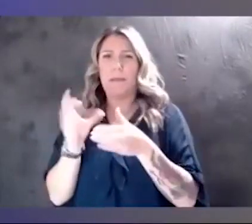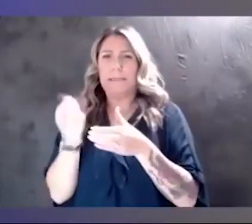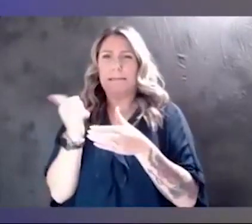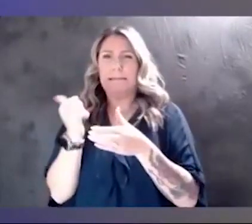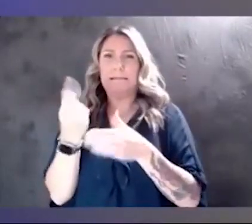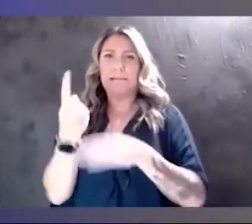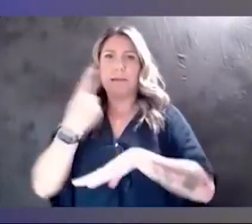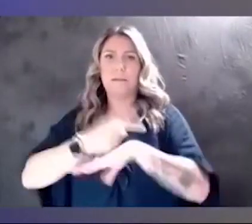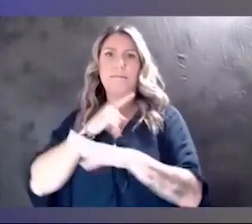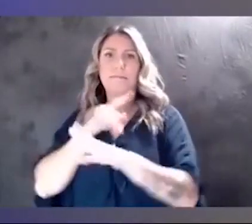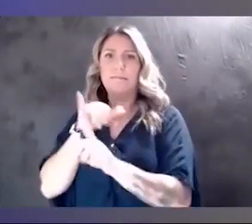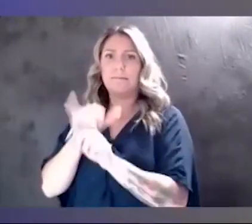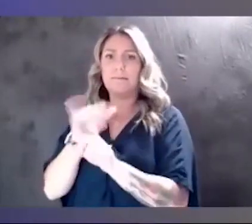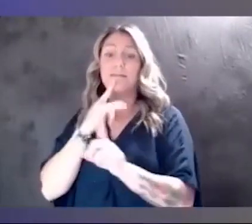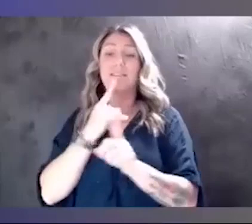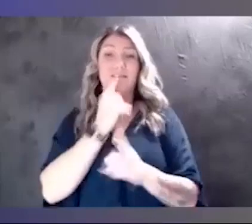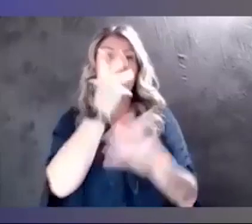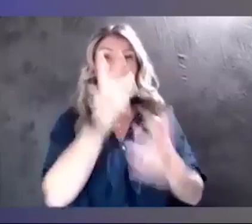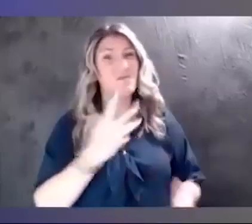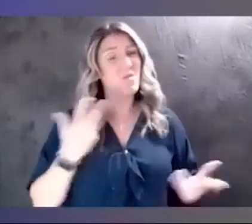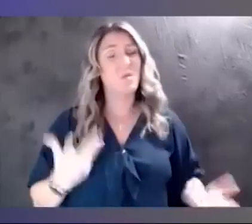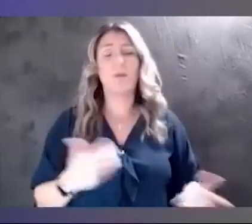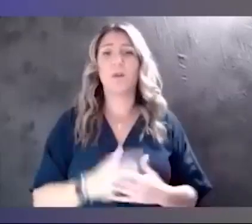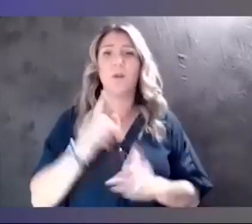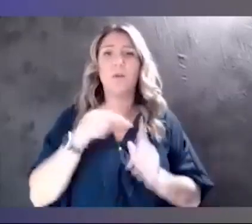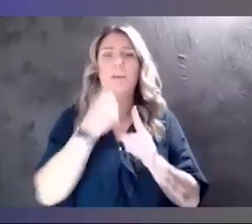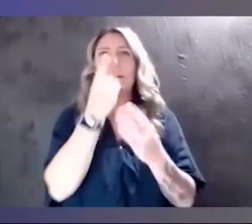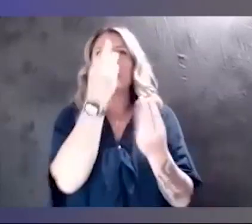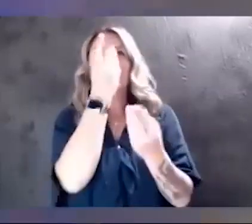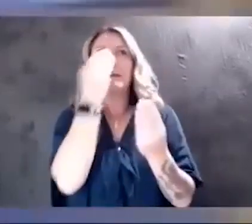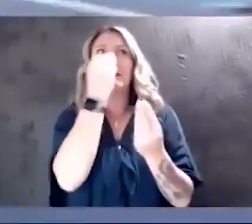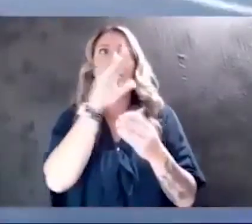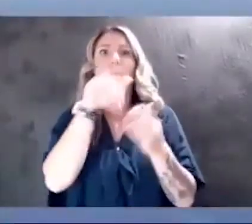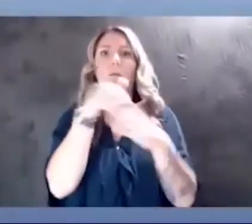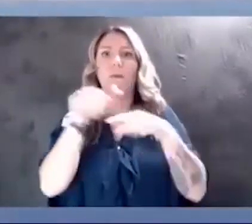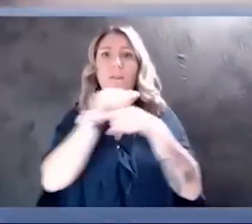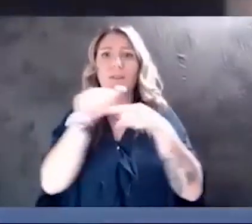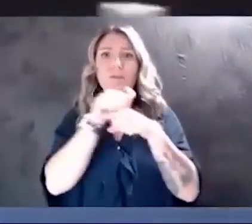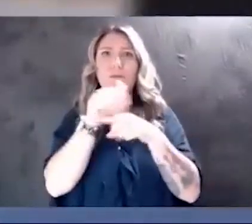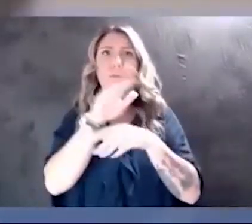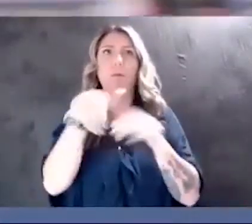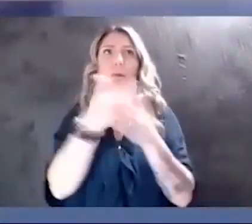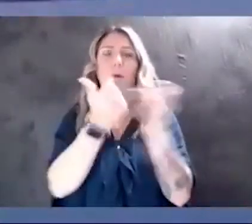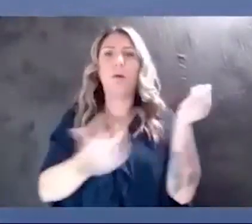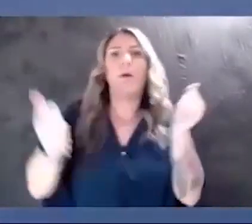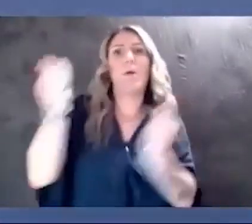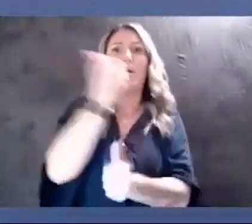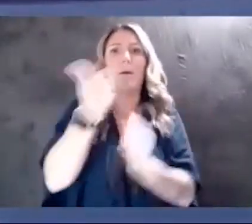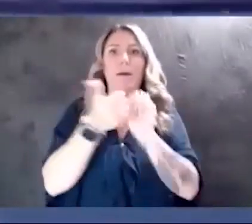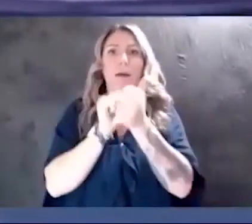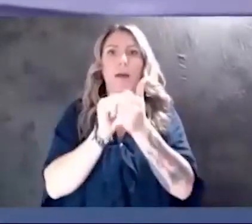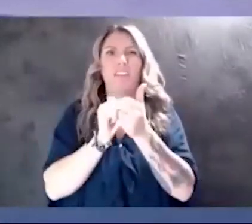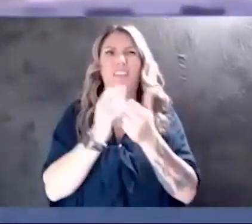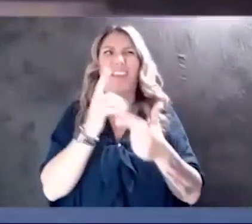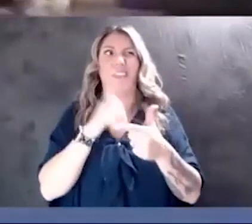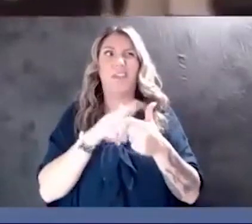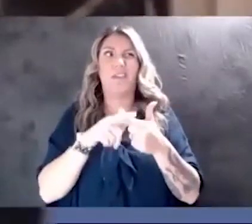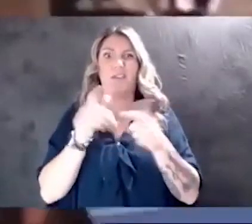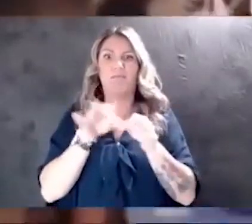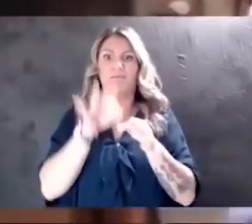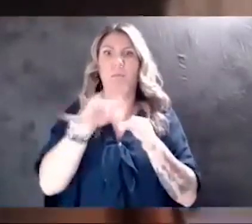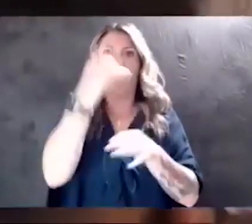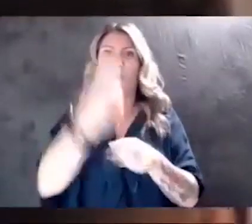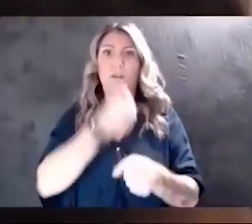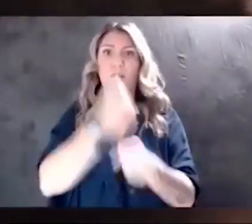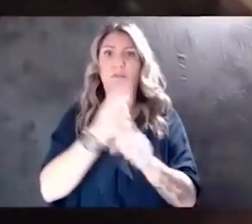it's very unfortunate when you think about the training that these elite athletes go through, and they've already been delayed 1 year from last year's